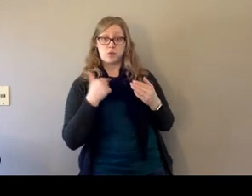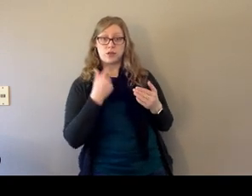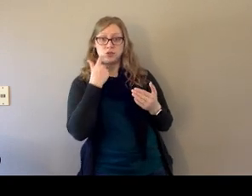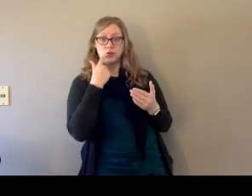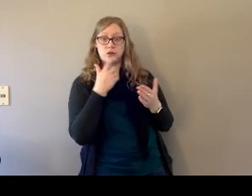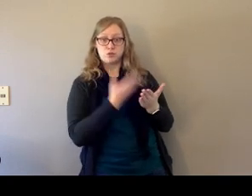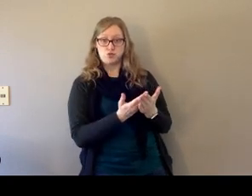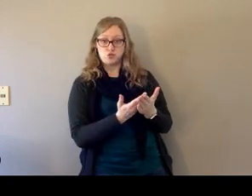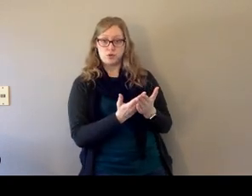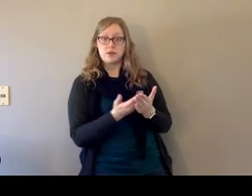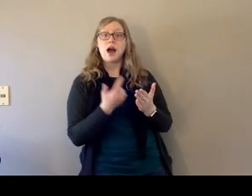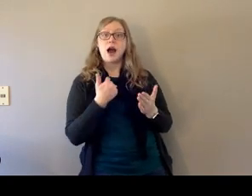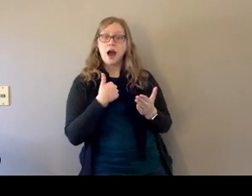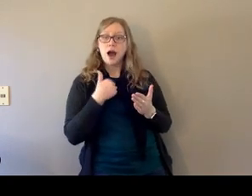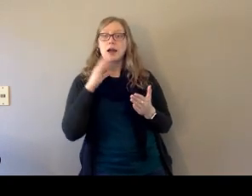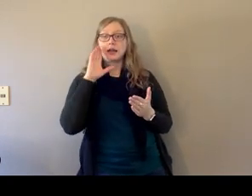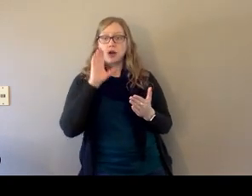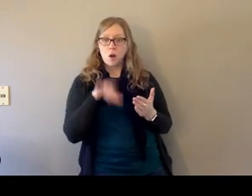angle